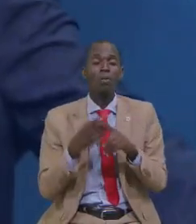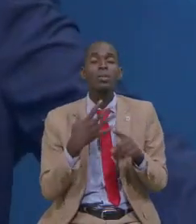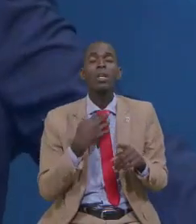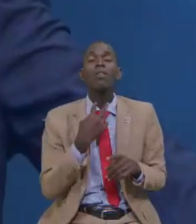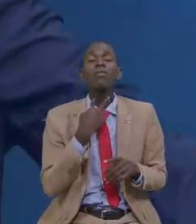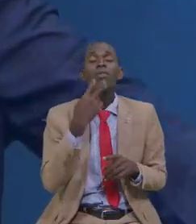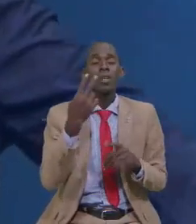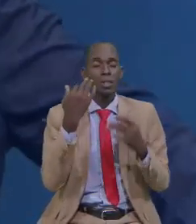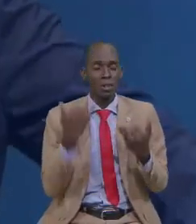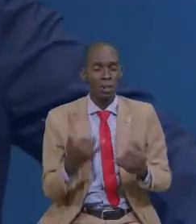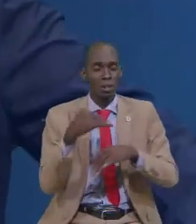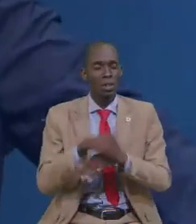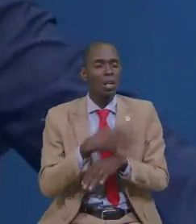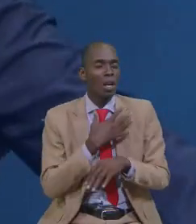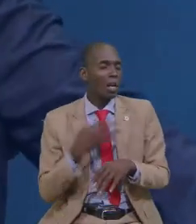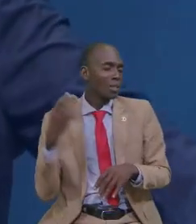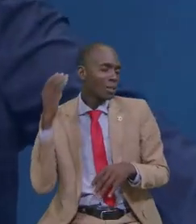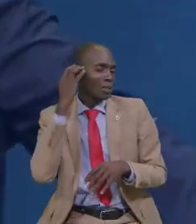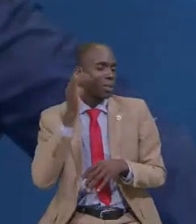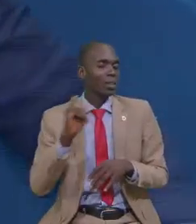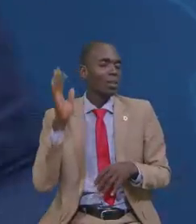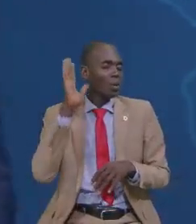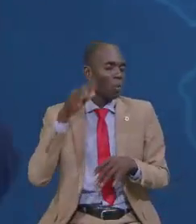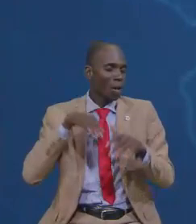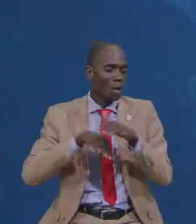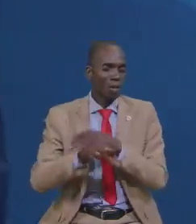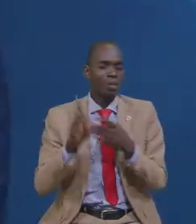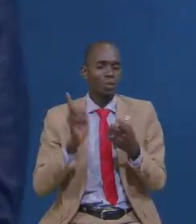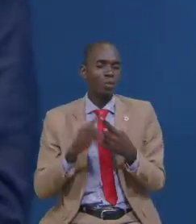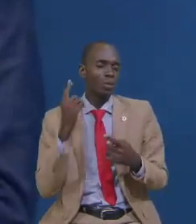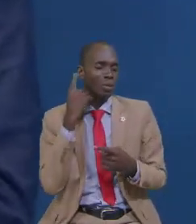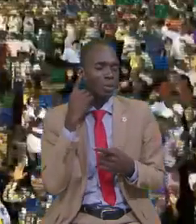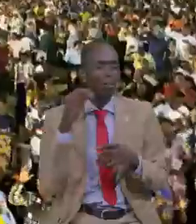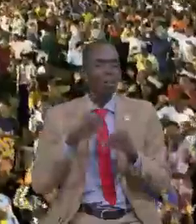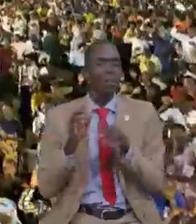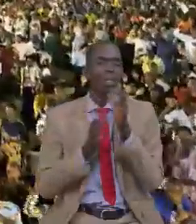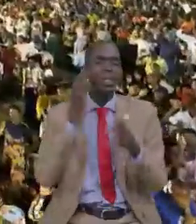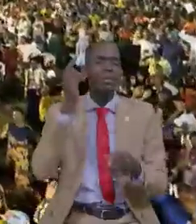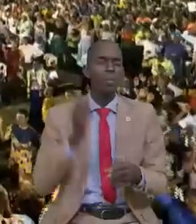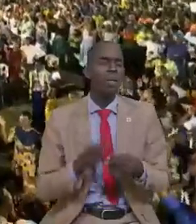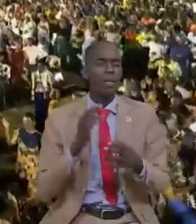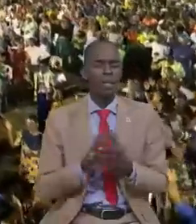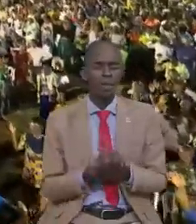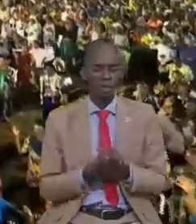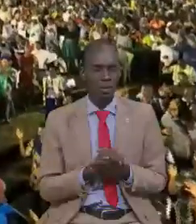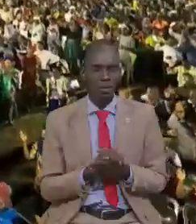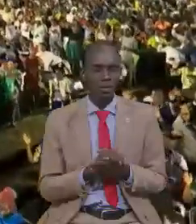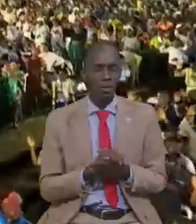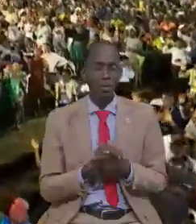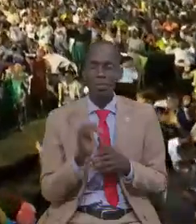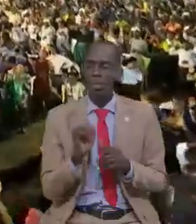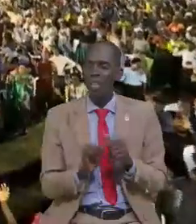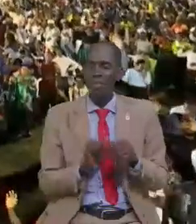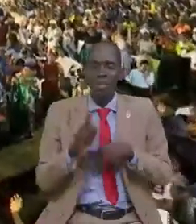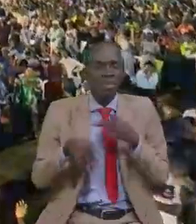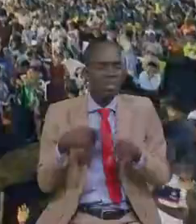and hearing will come through to them in Jesus' name. Every kind of